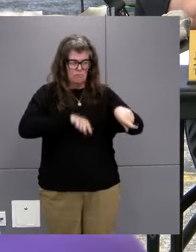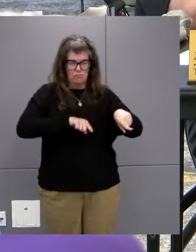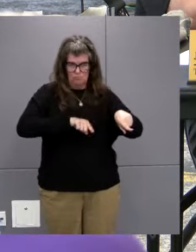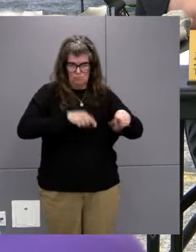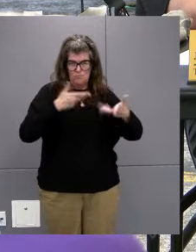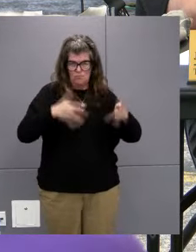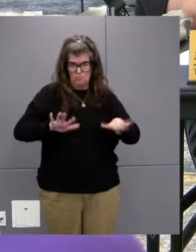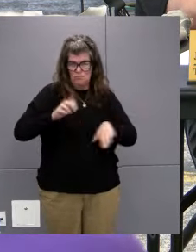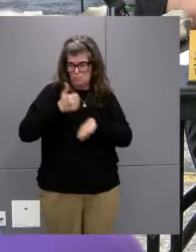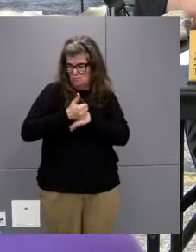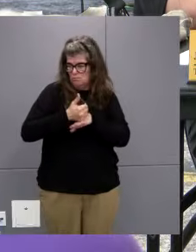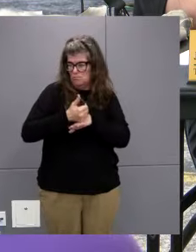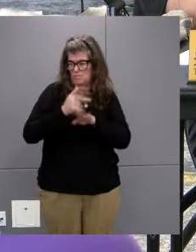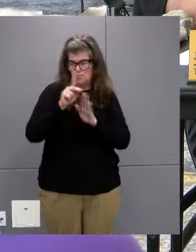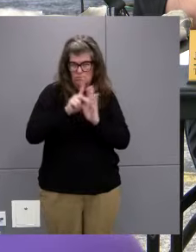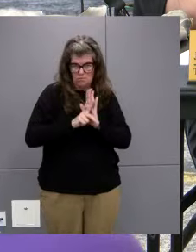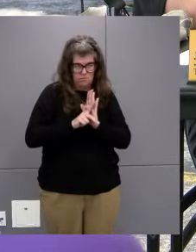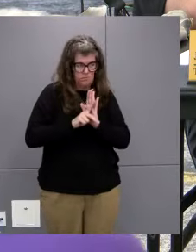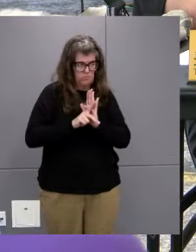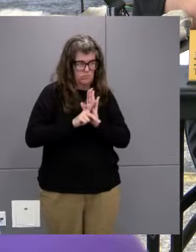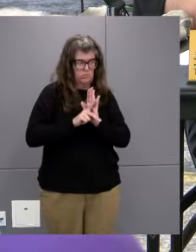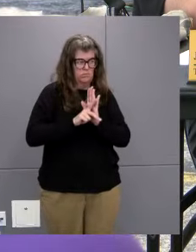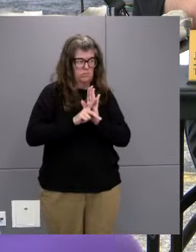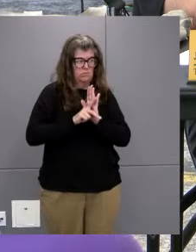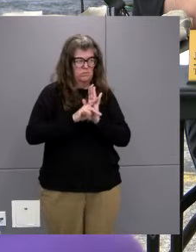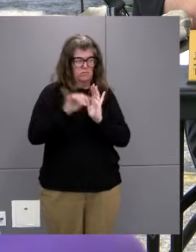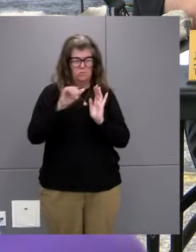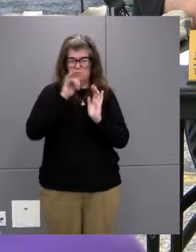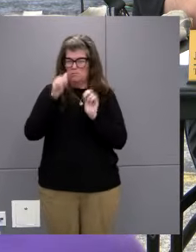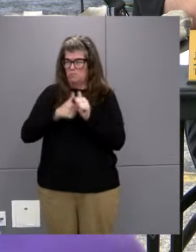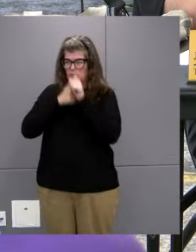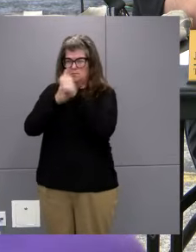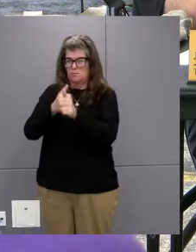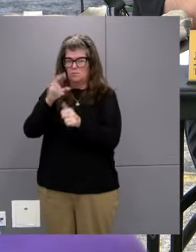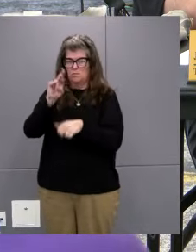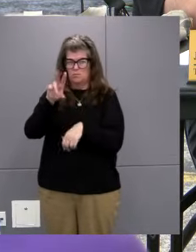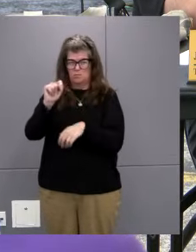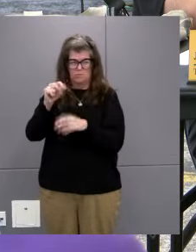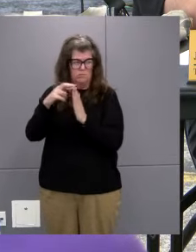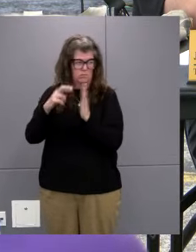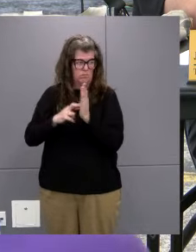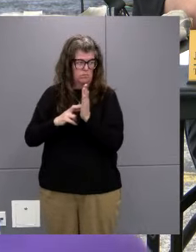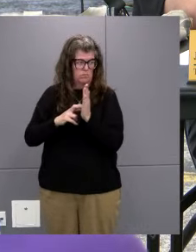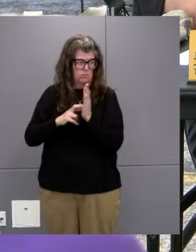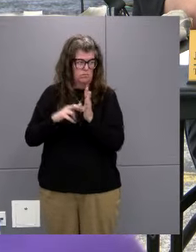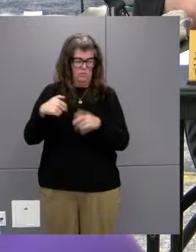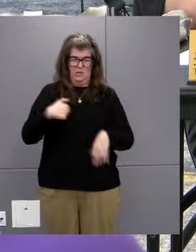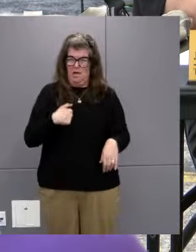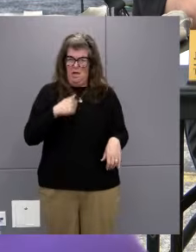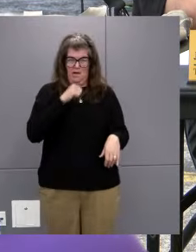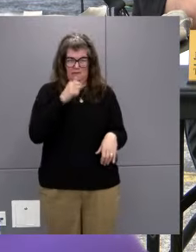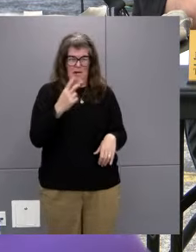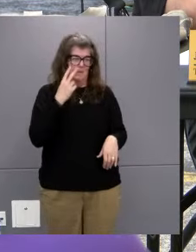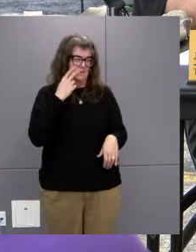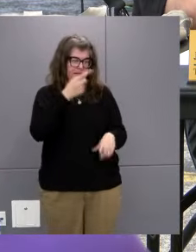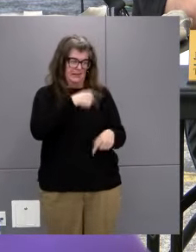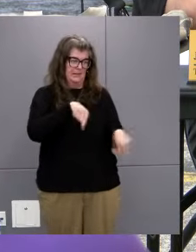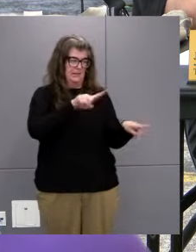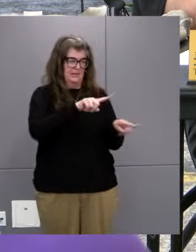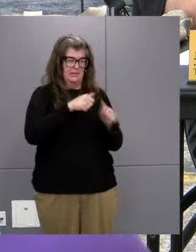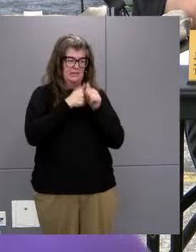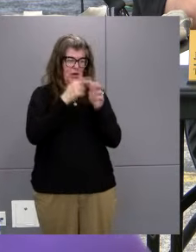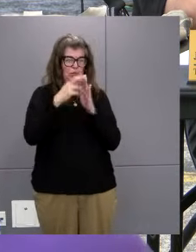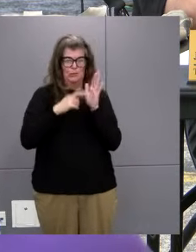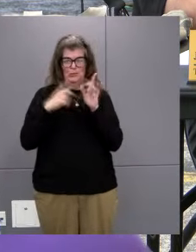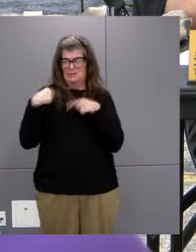and other policies, and not abide by Robert's rules. I haven't seen this board suspend the rules since I've been here. I don't know if you